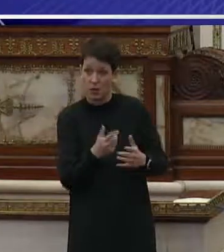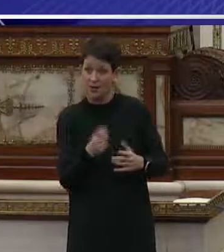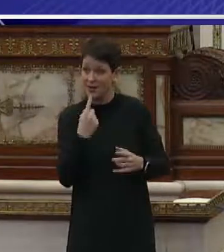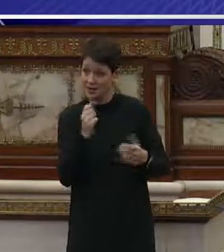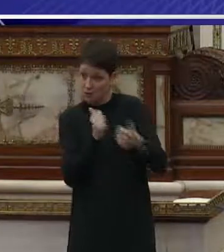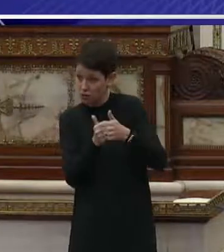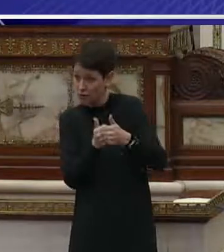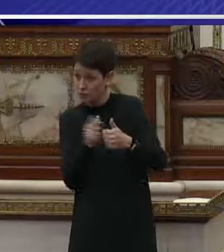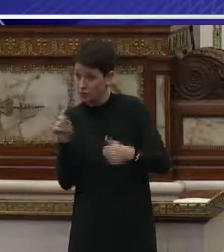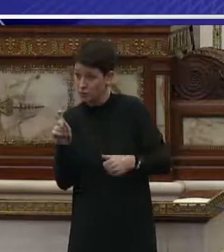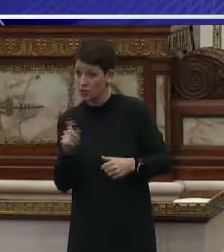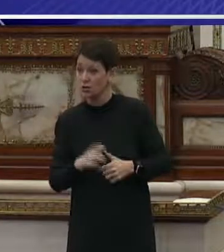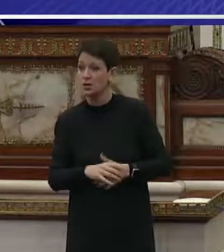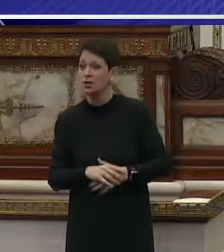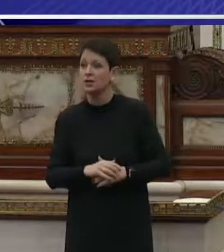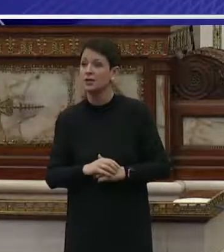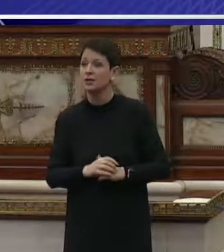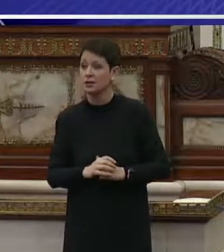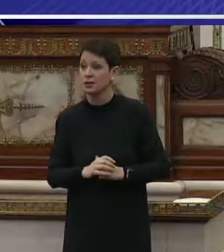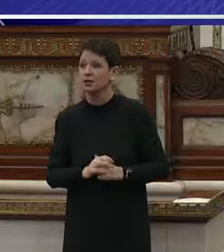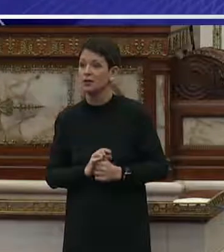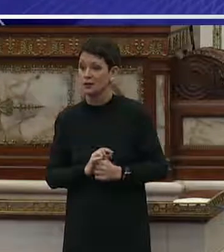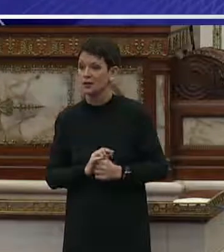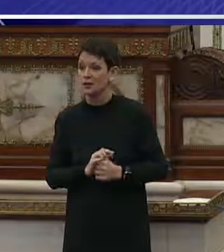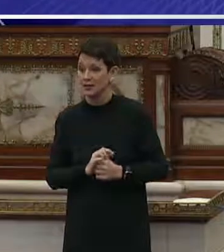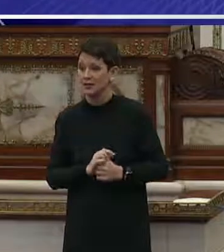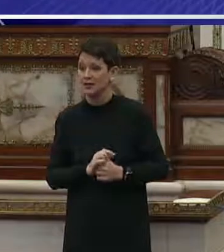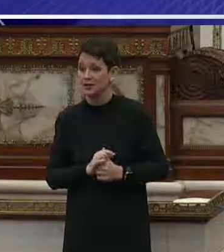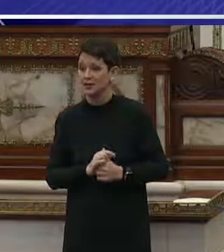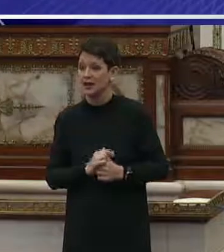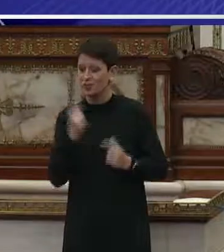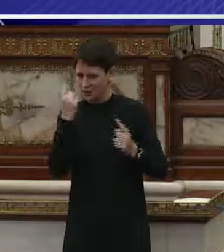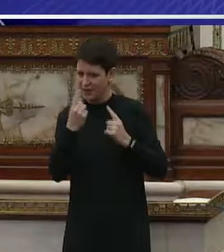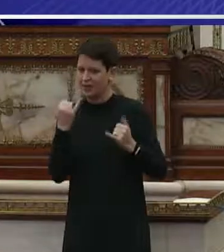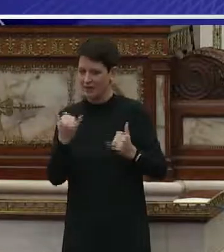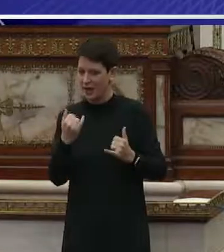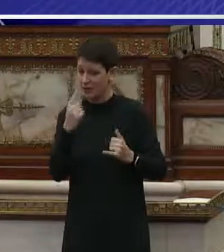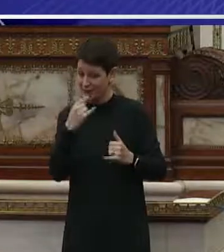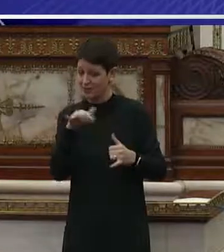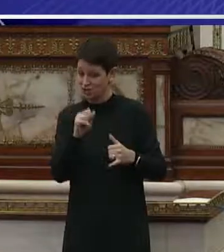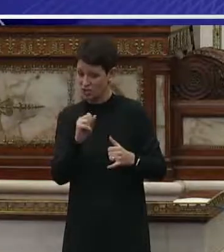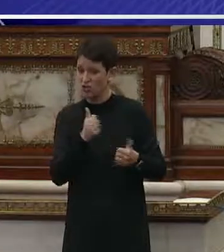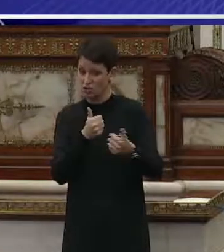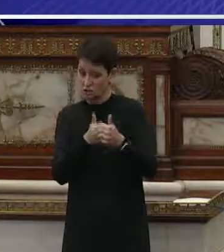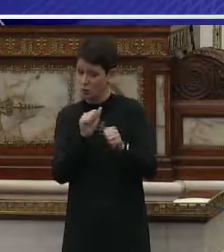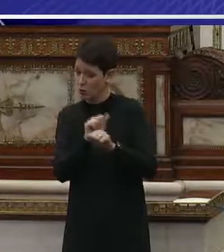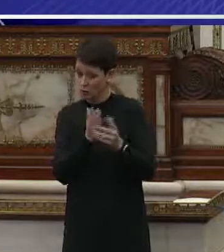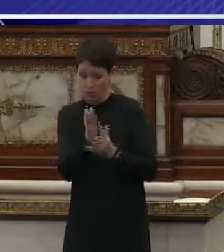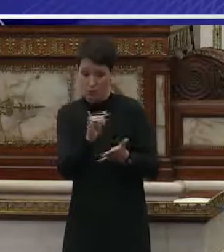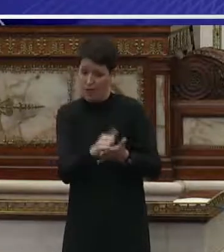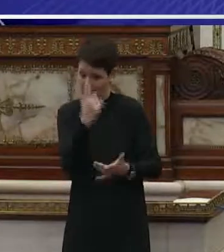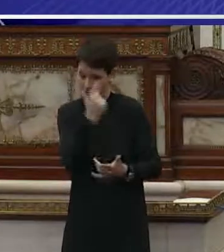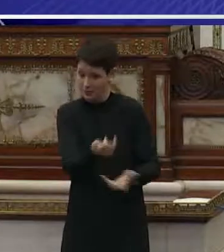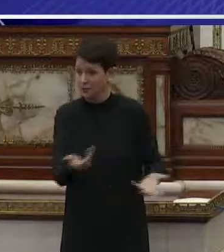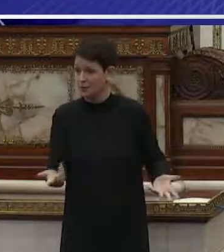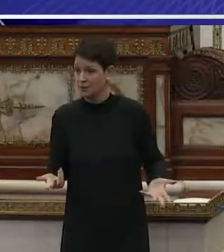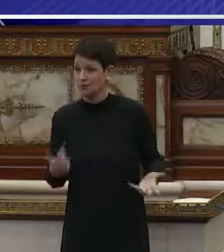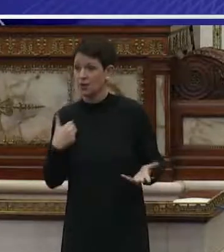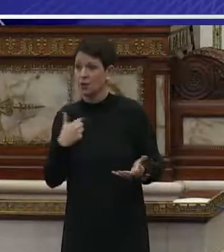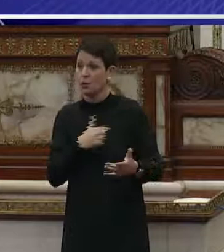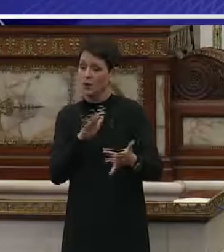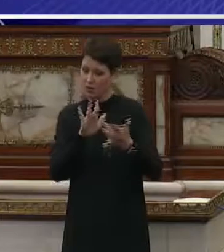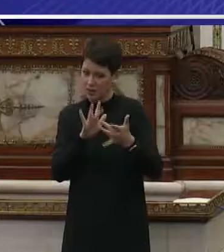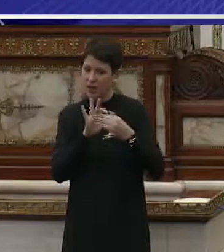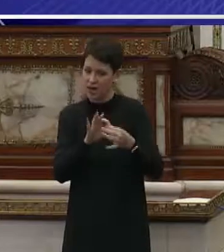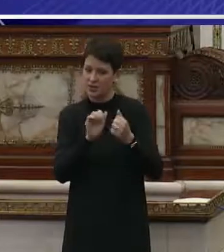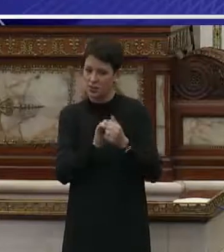was a challenge? They're just thinking about it now. Okay, that's going to be a challenge. She's going to work through that. We are in close contact